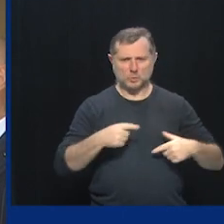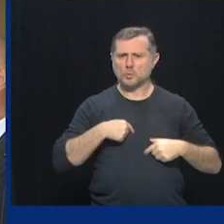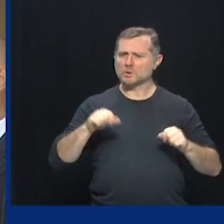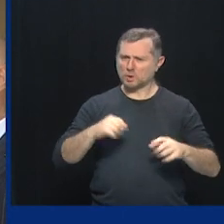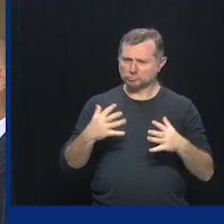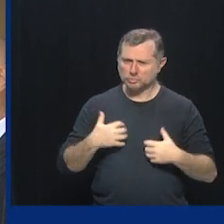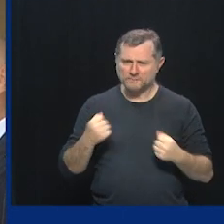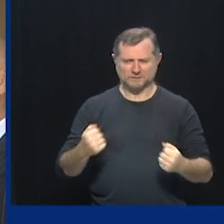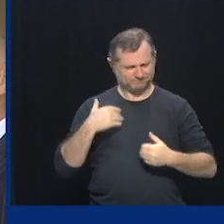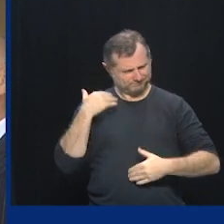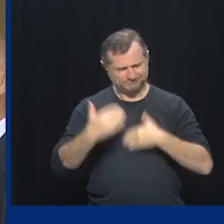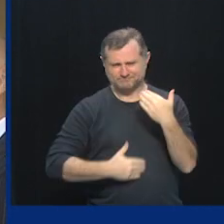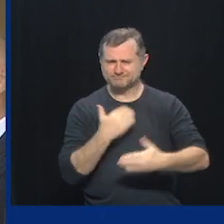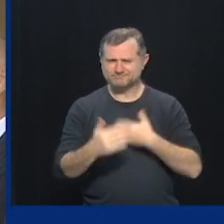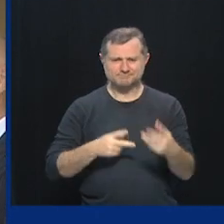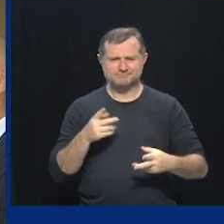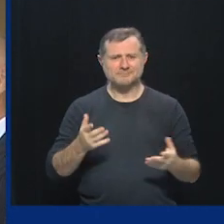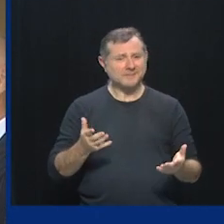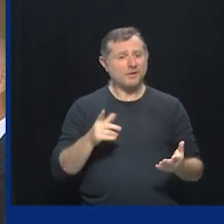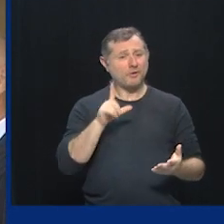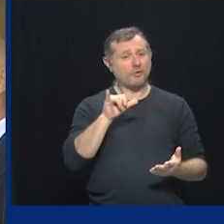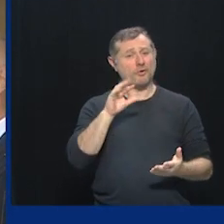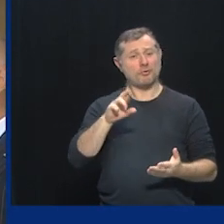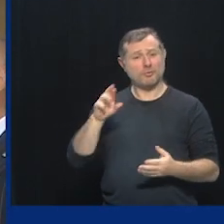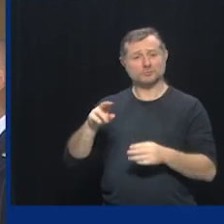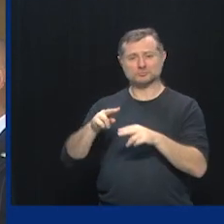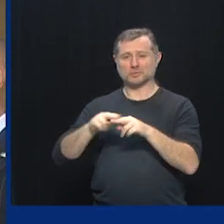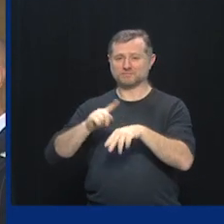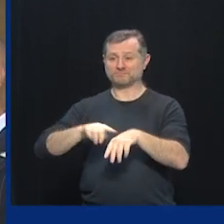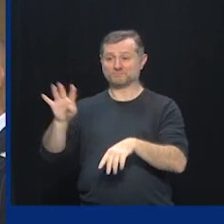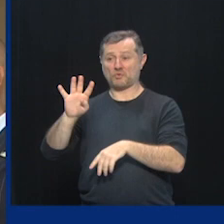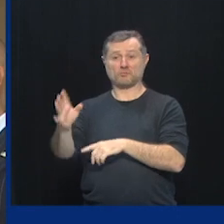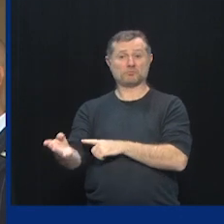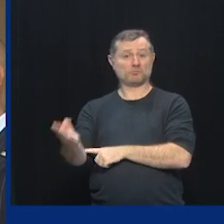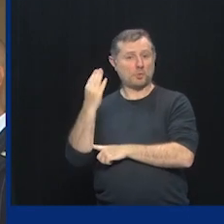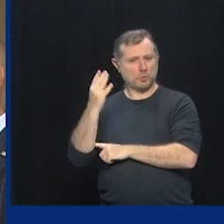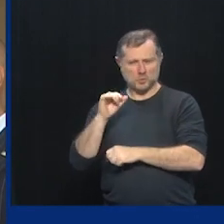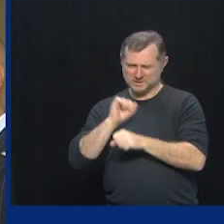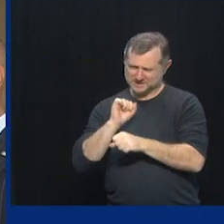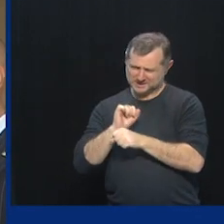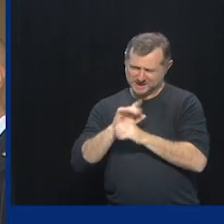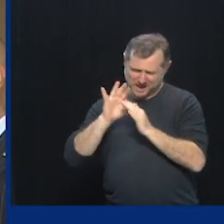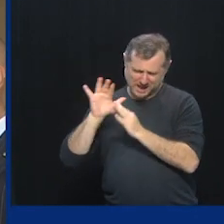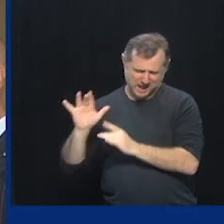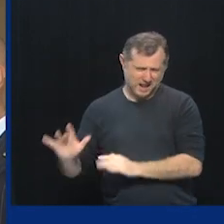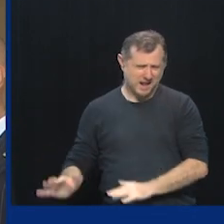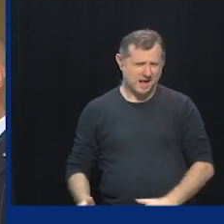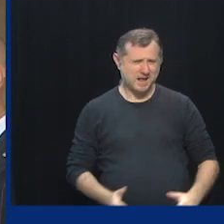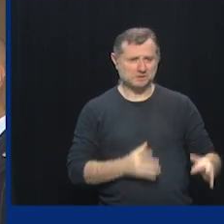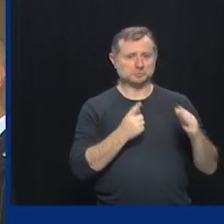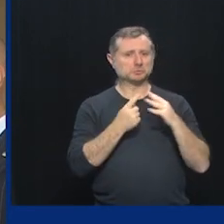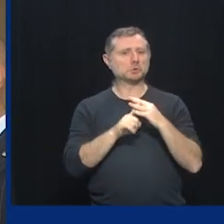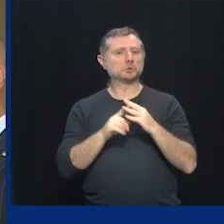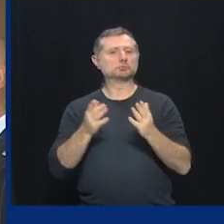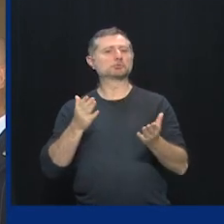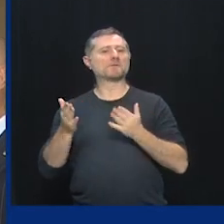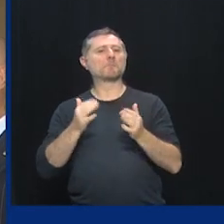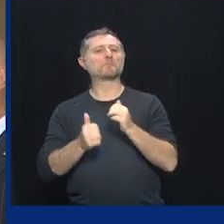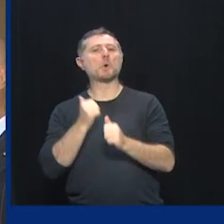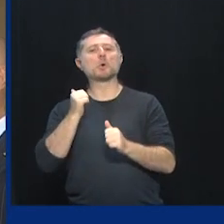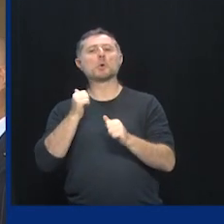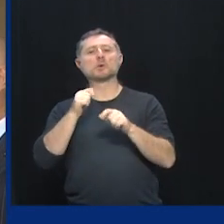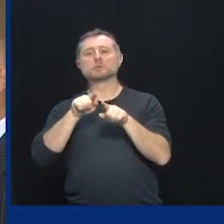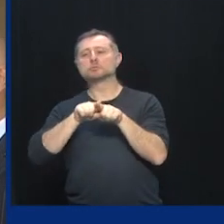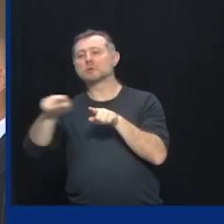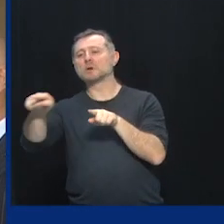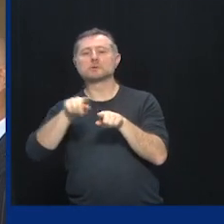service on Long Island Railroad around 4 a.m. this morning. Working around the clock, we began restoring service on most branches and now have 9